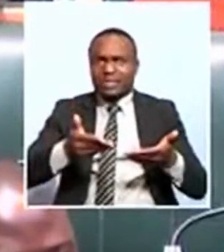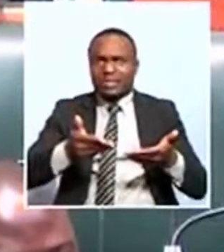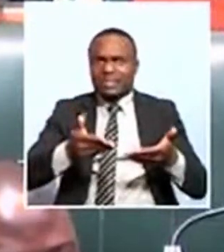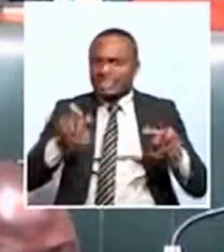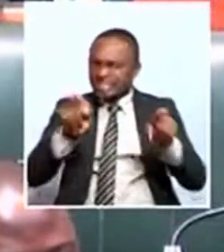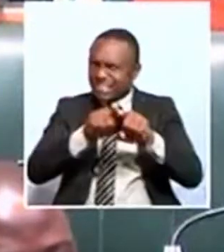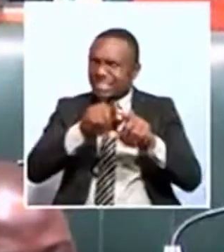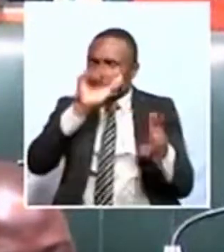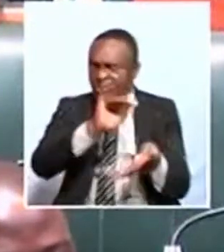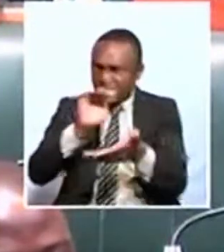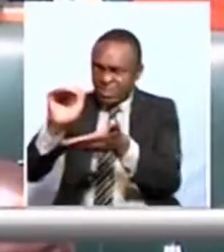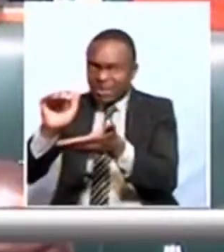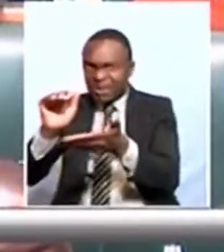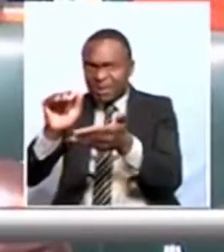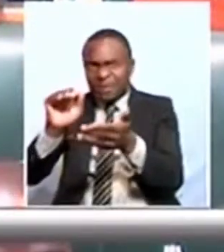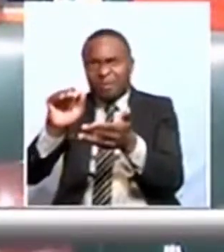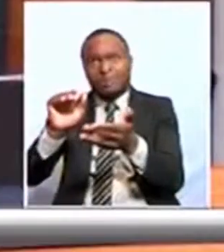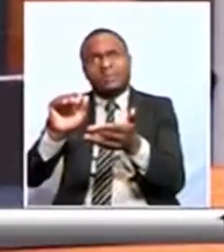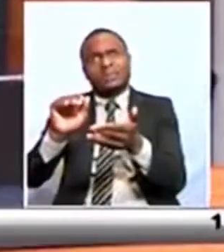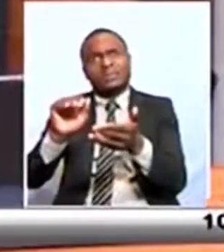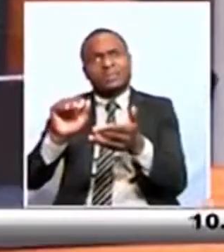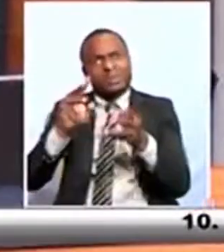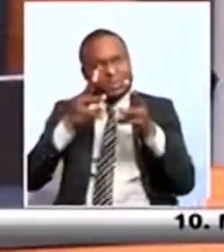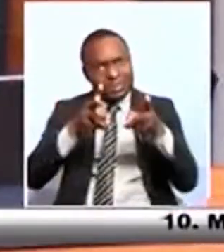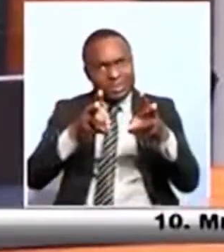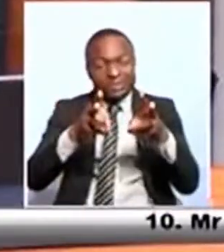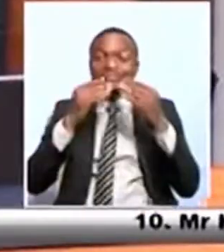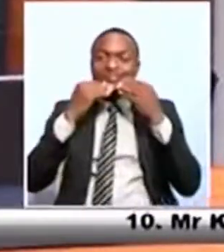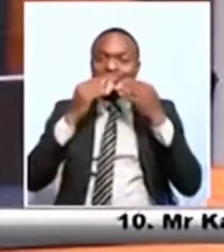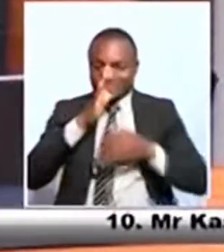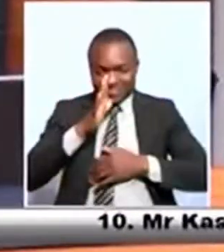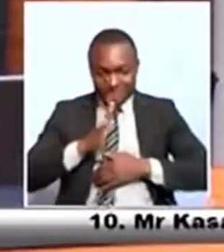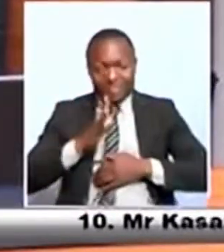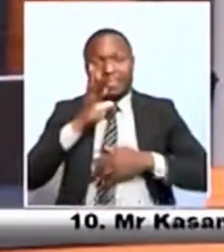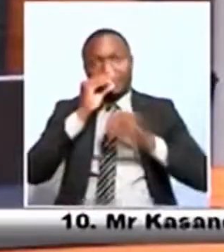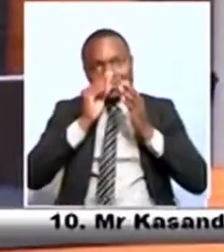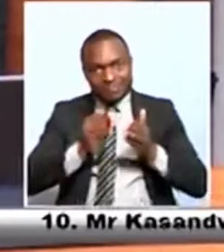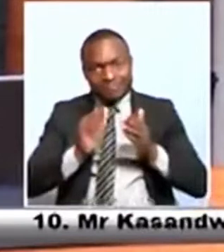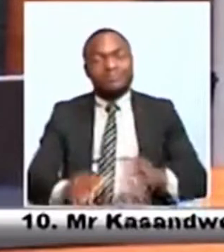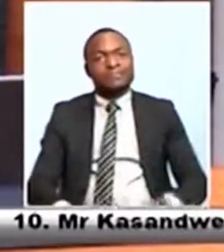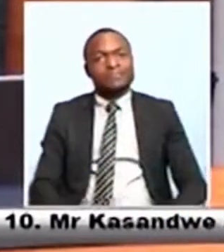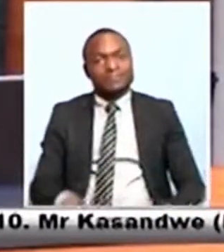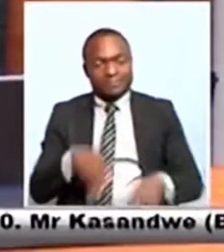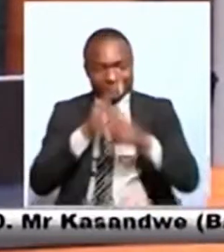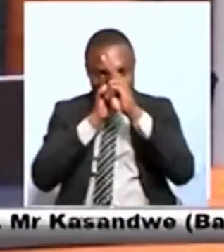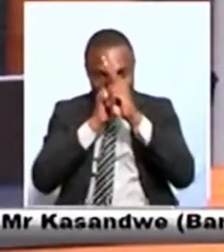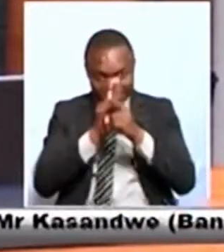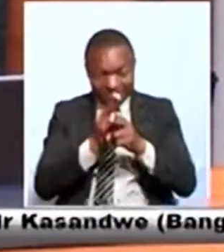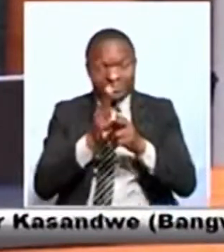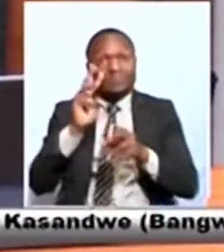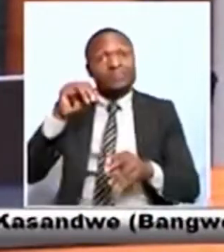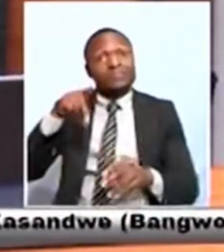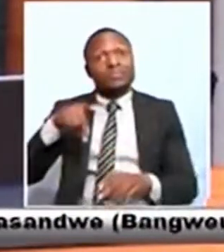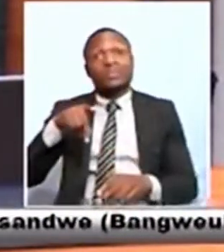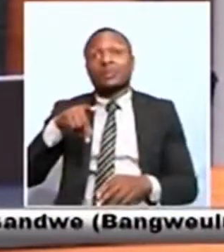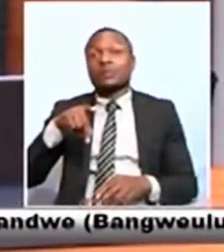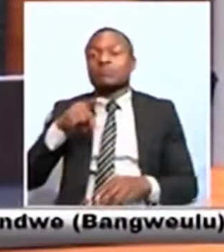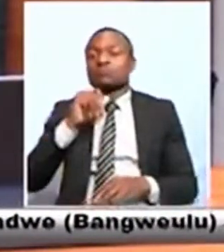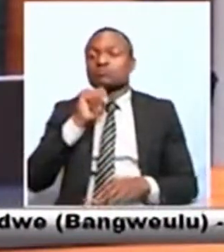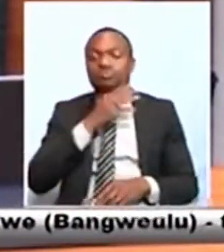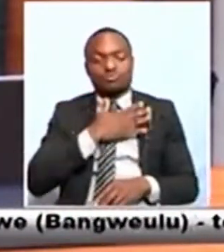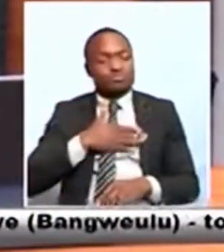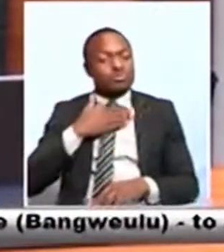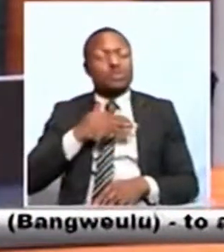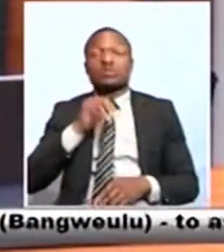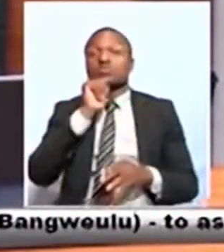arrangement? Thank you, Madam Speaker. Thank you. Honorable members, please let's not move